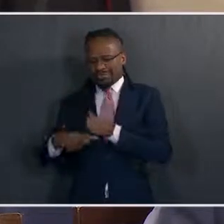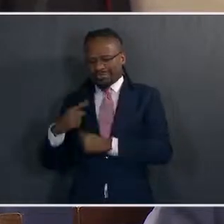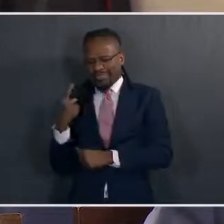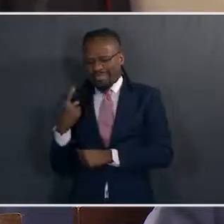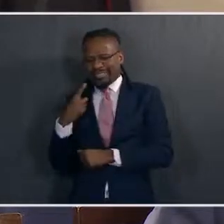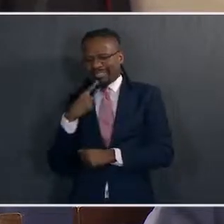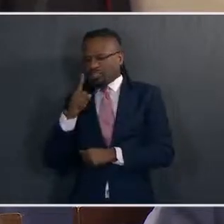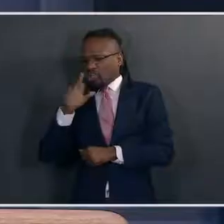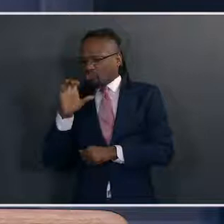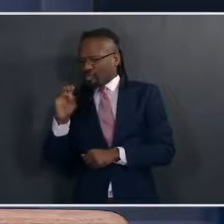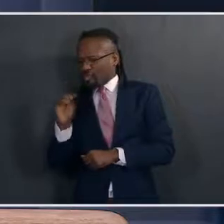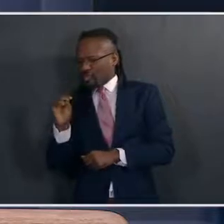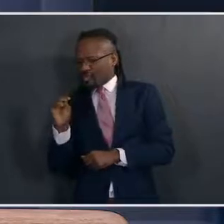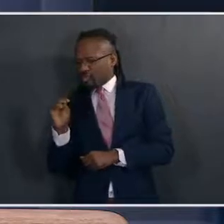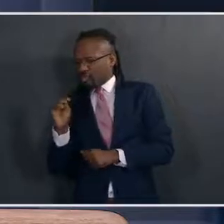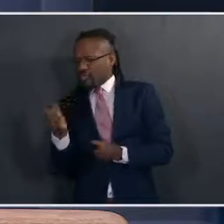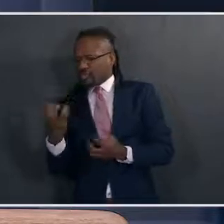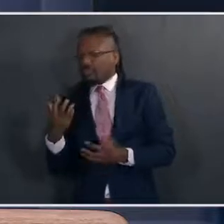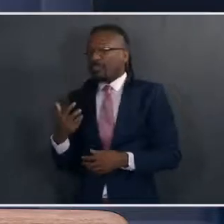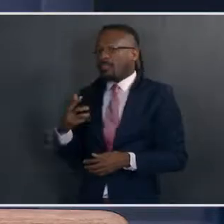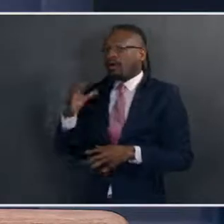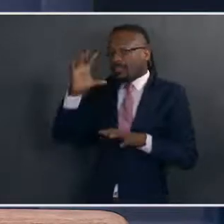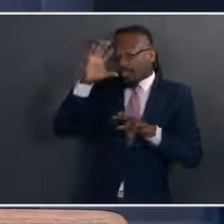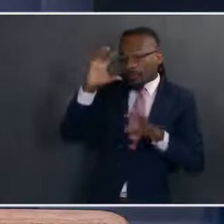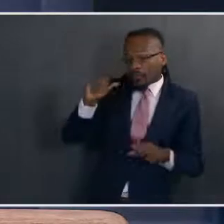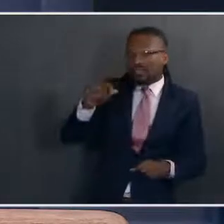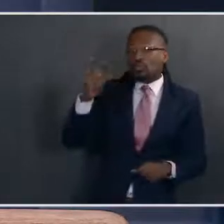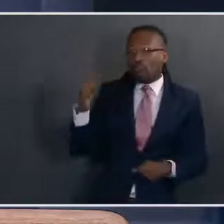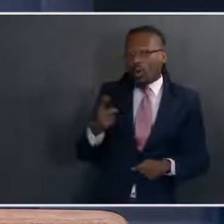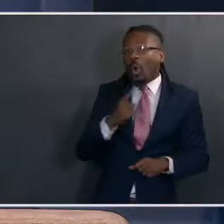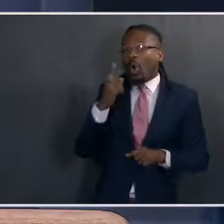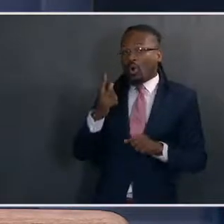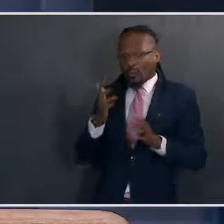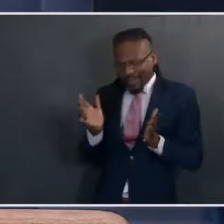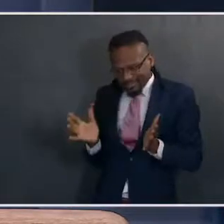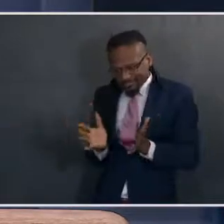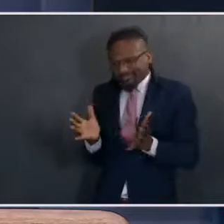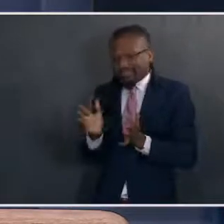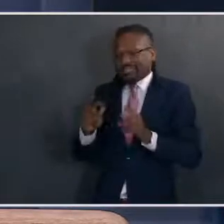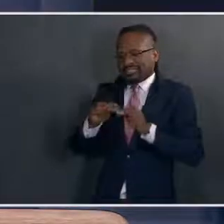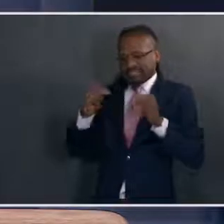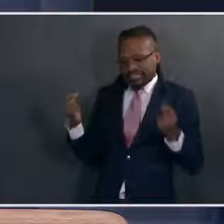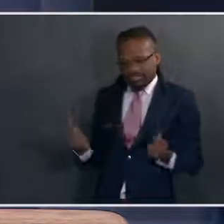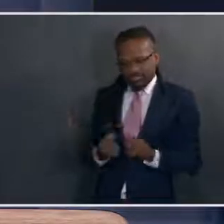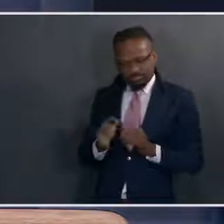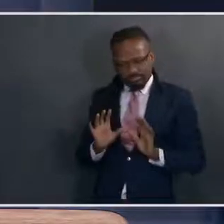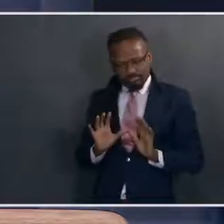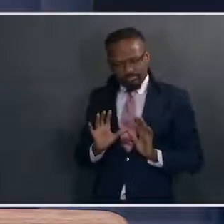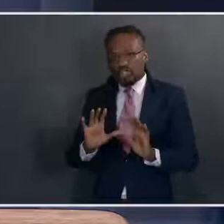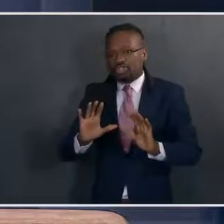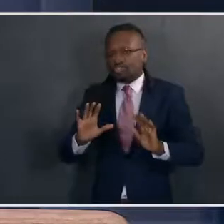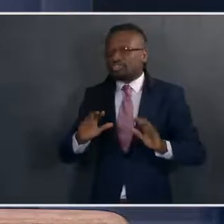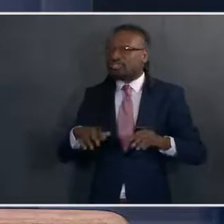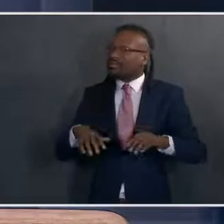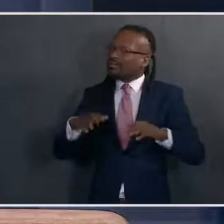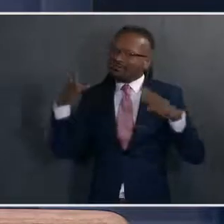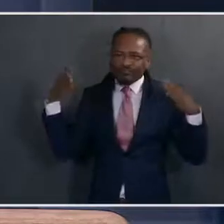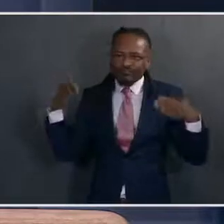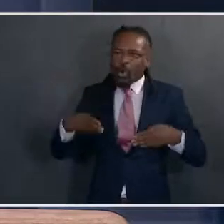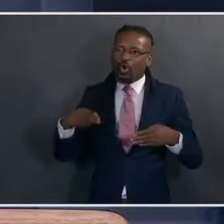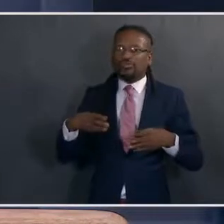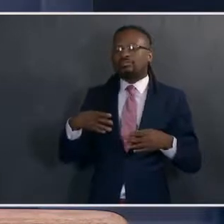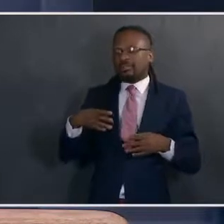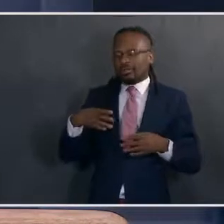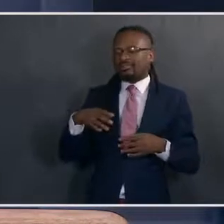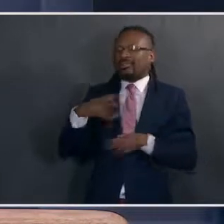100 million. The president is always going to push his team to go as big on vaccine distribution as possible, but our